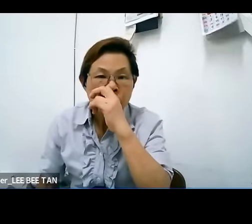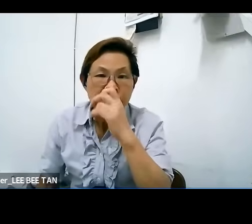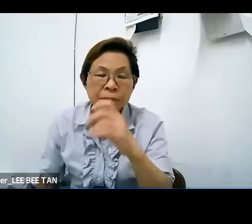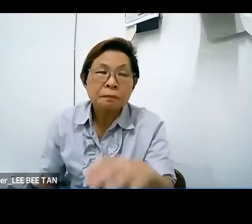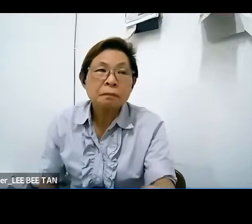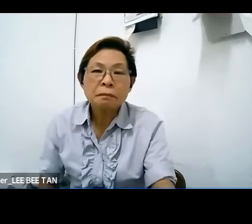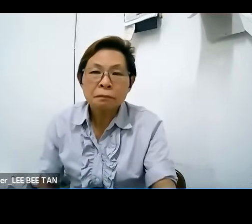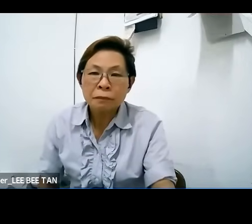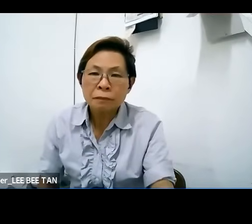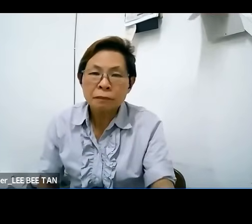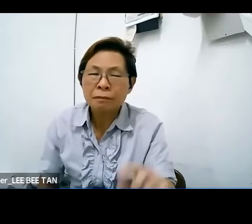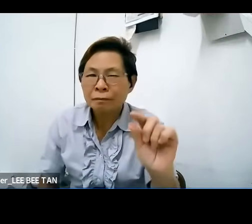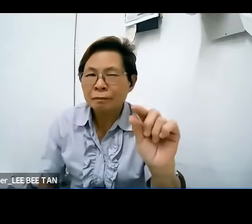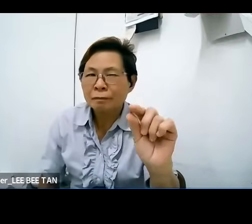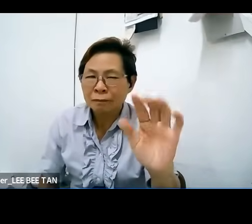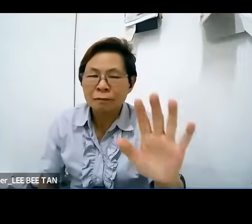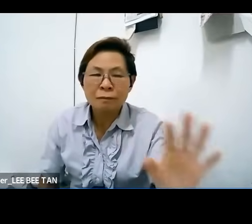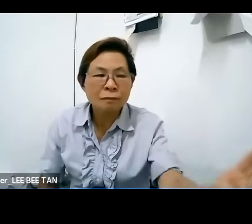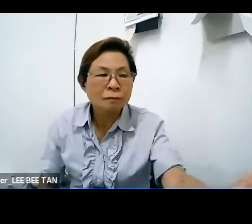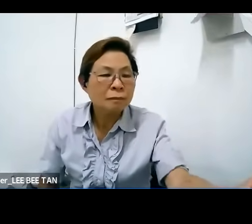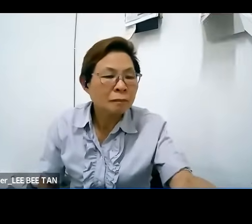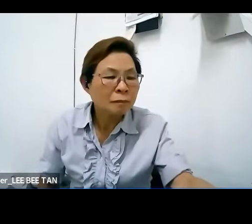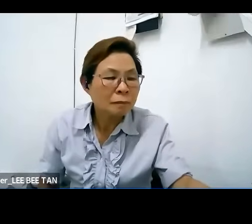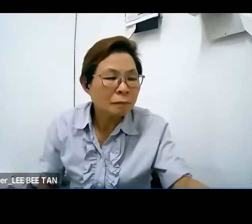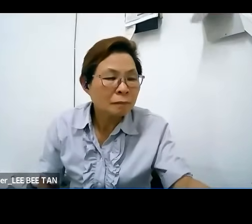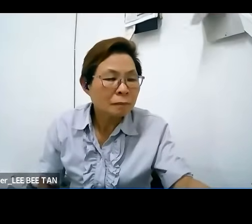Okay. One moment, please. Sorry about that.